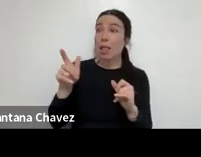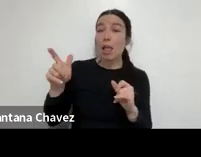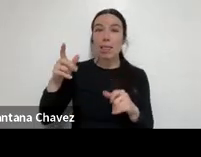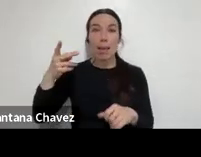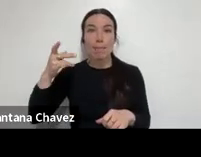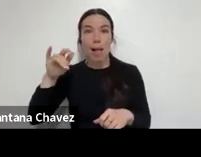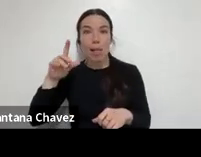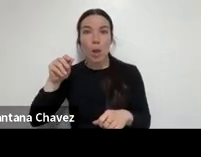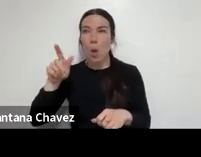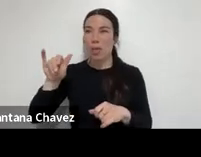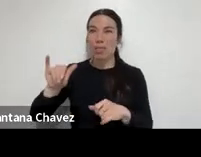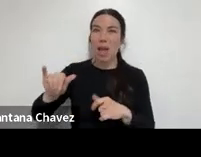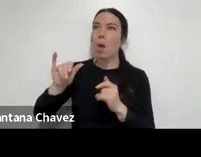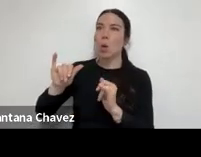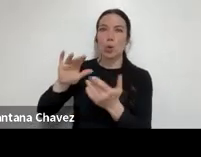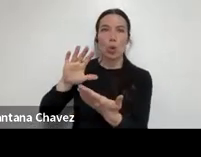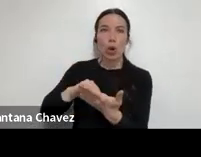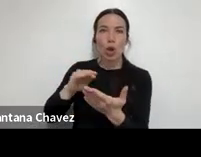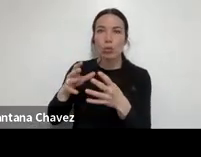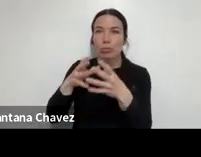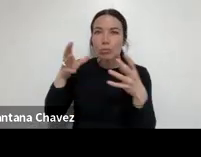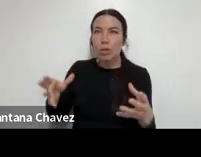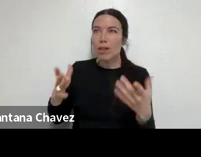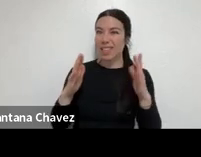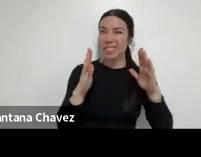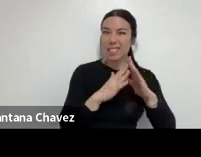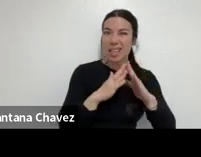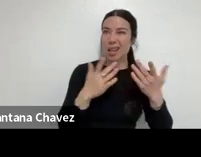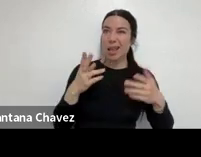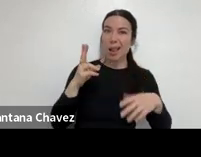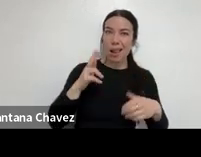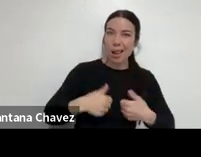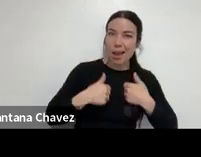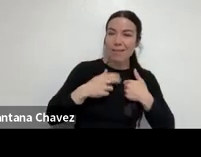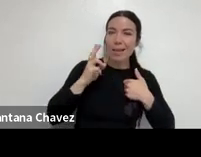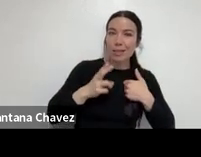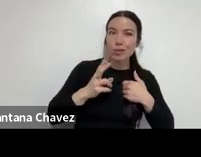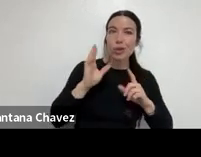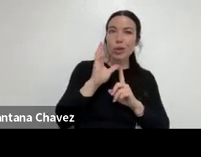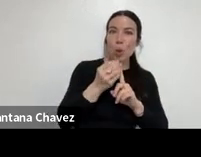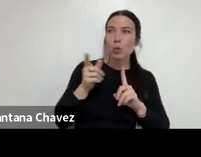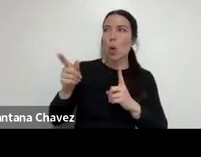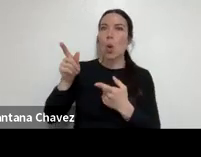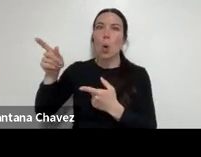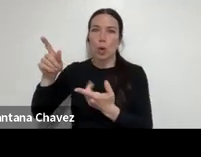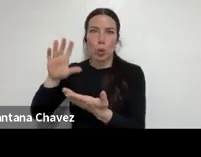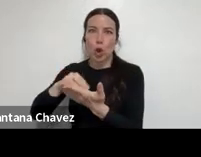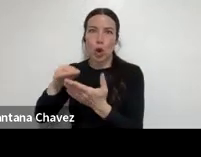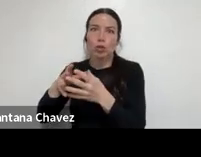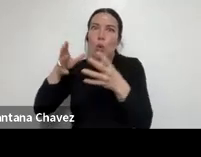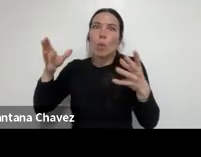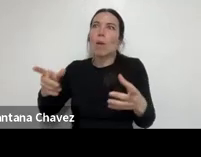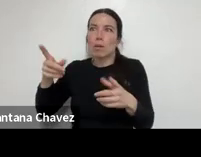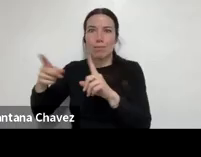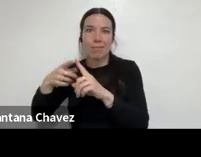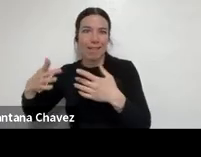lot of the life of the city. This is a competition between the different neighborhoods in the city center,